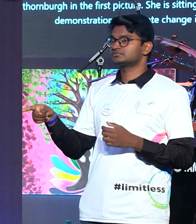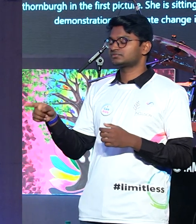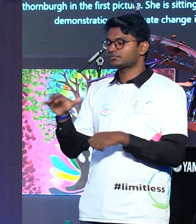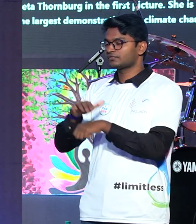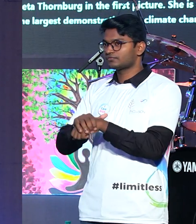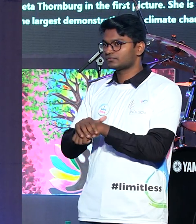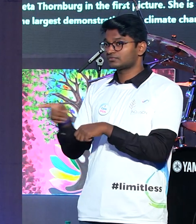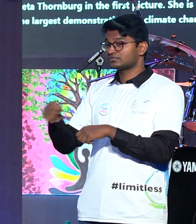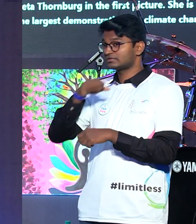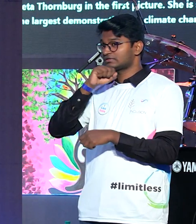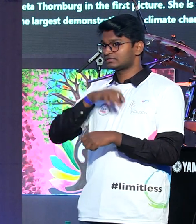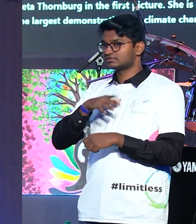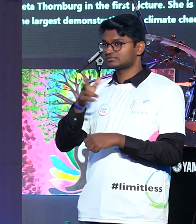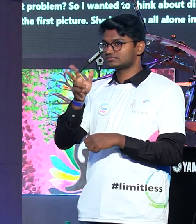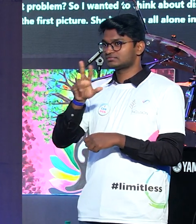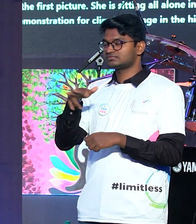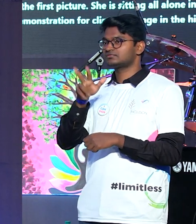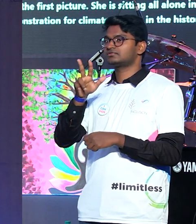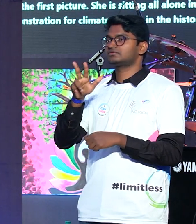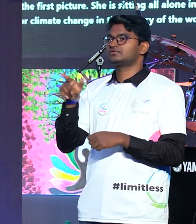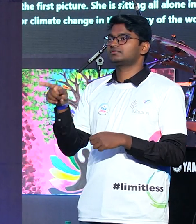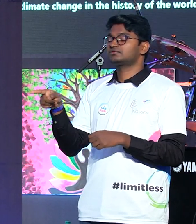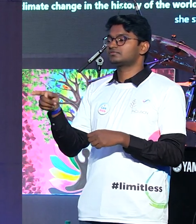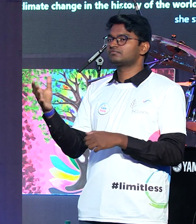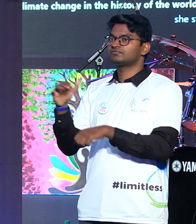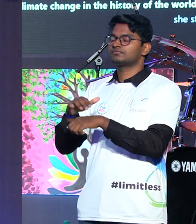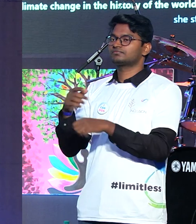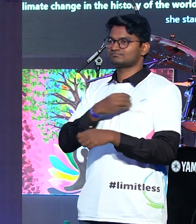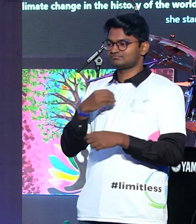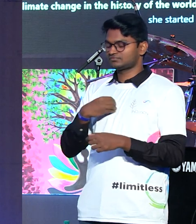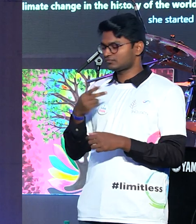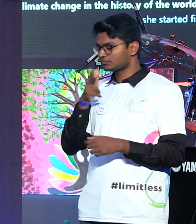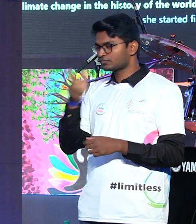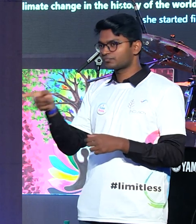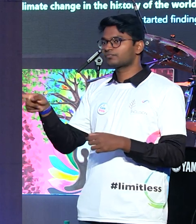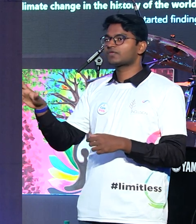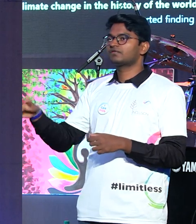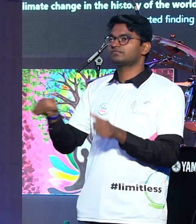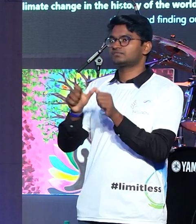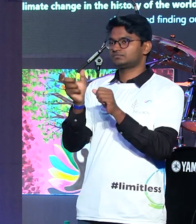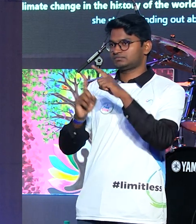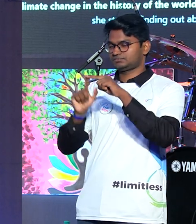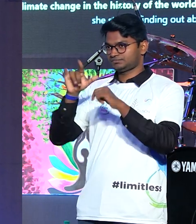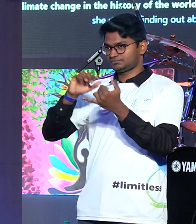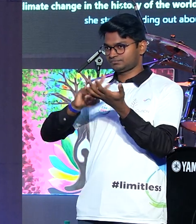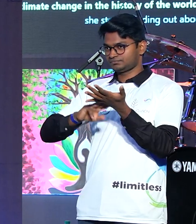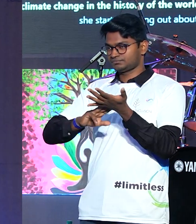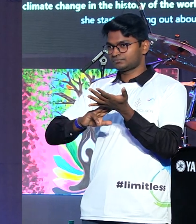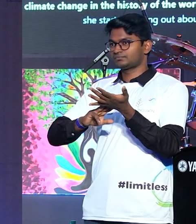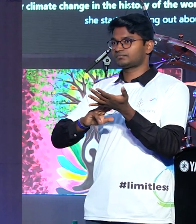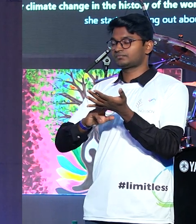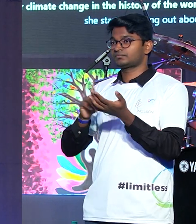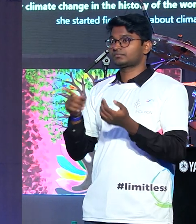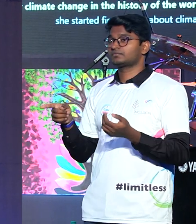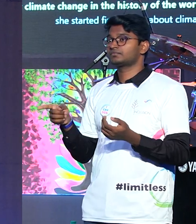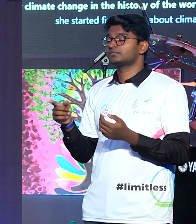8, she started finding out about climate change. And she was so horrified by the inability and the unwillingness of